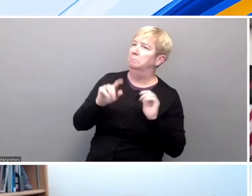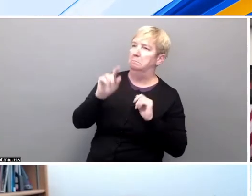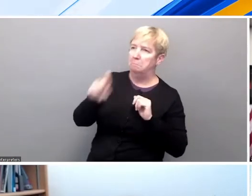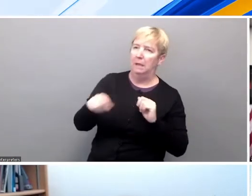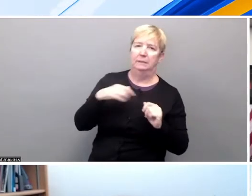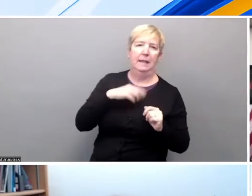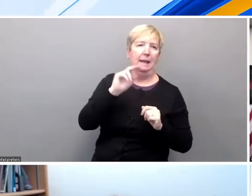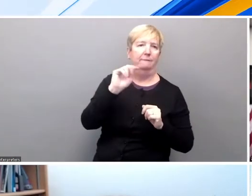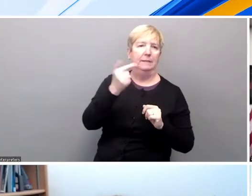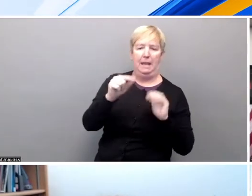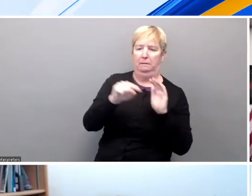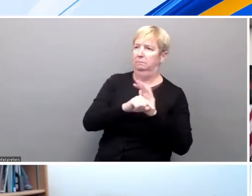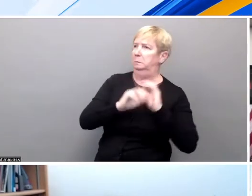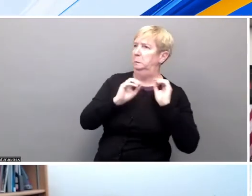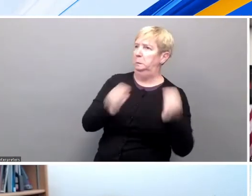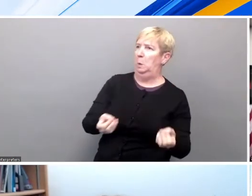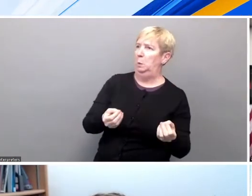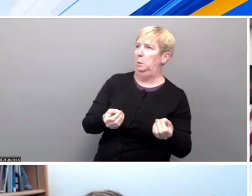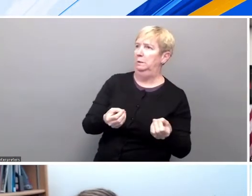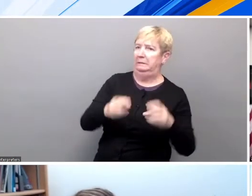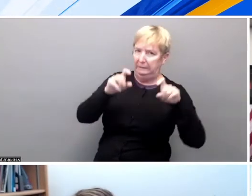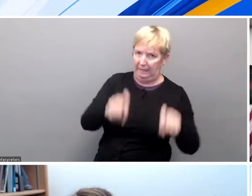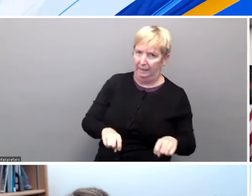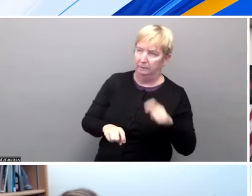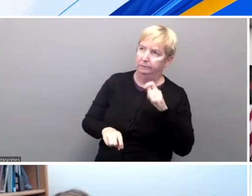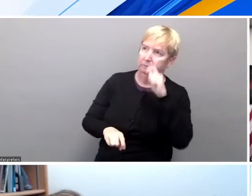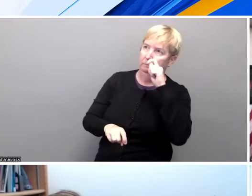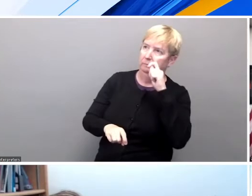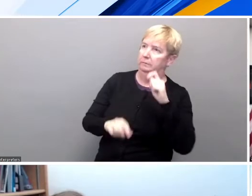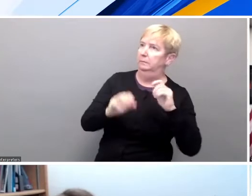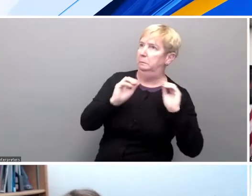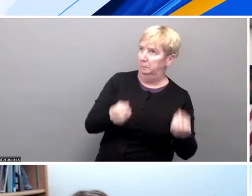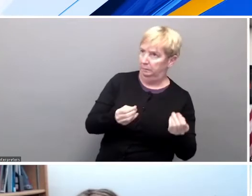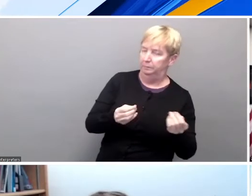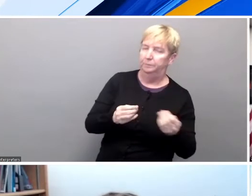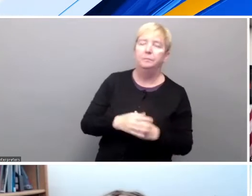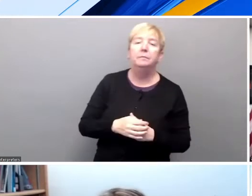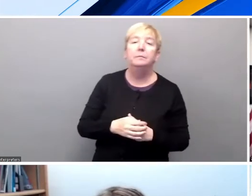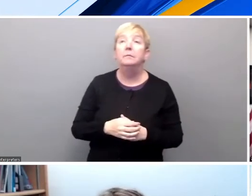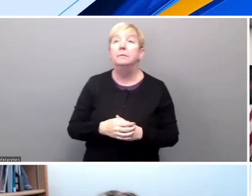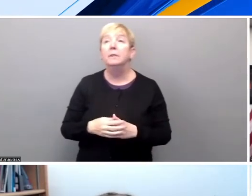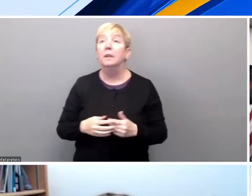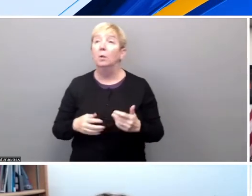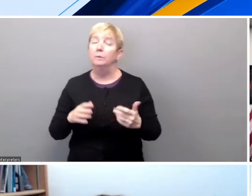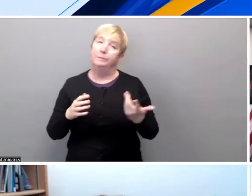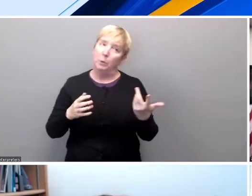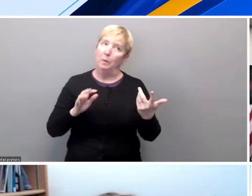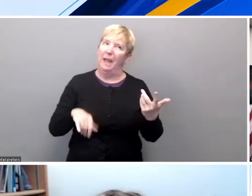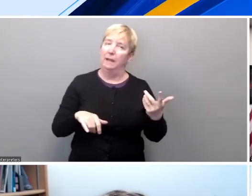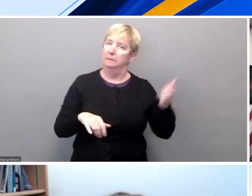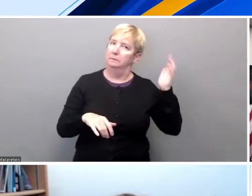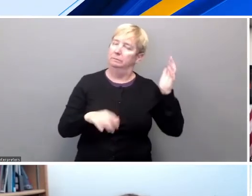was a period of time where that the guidance was different. So let me just